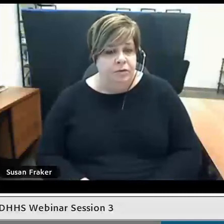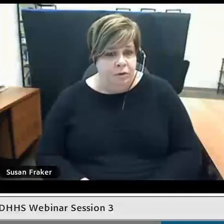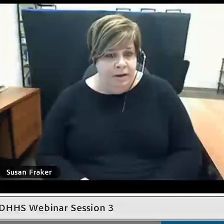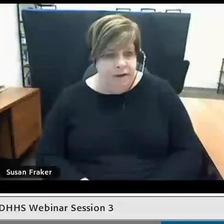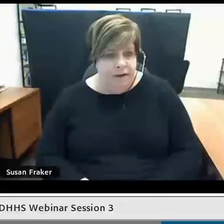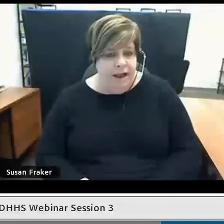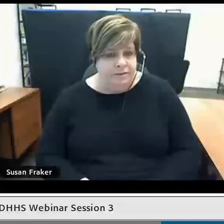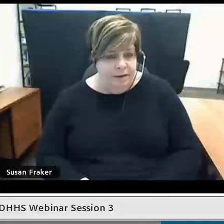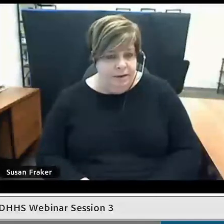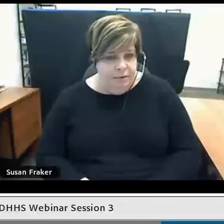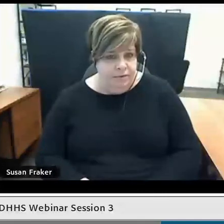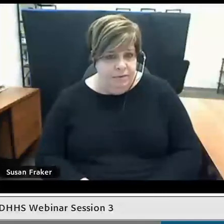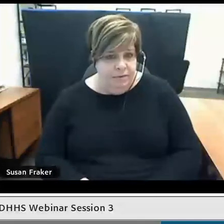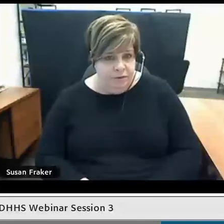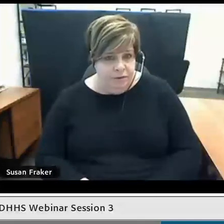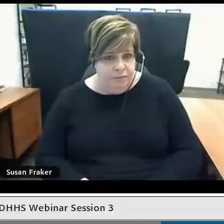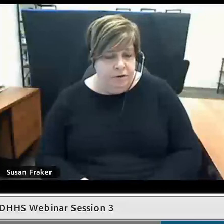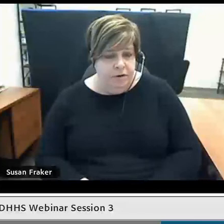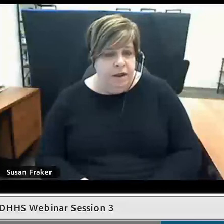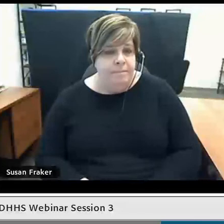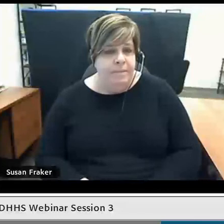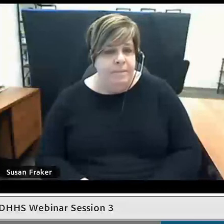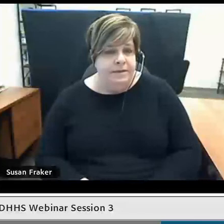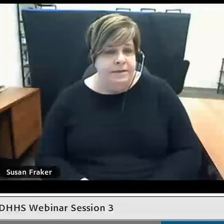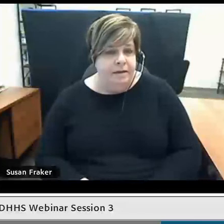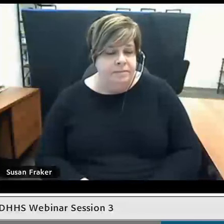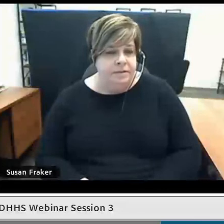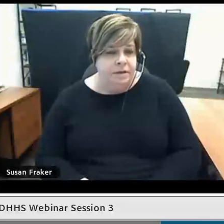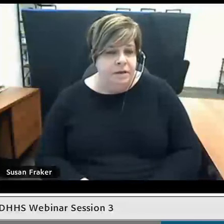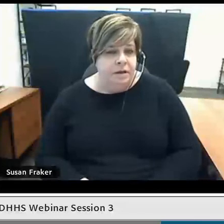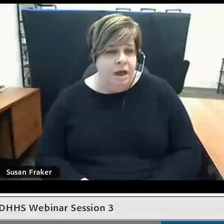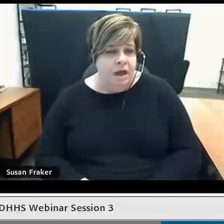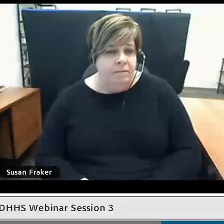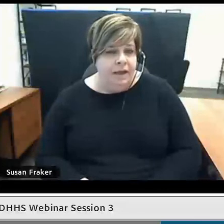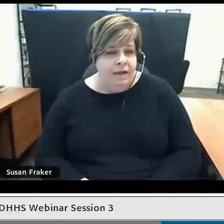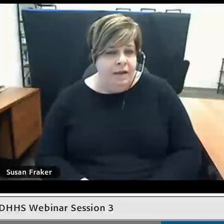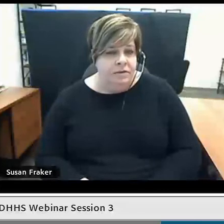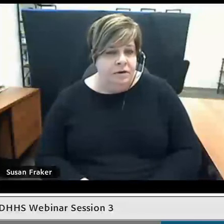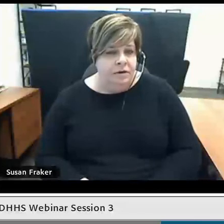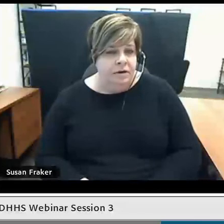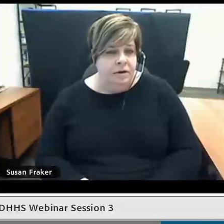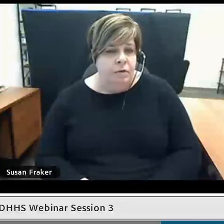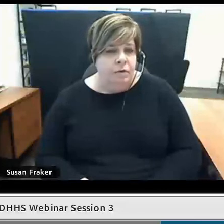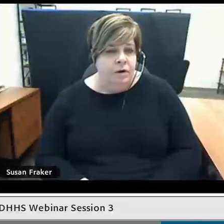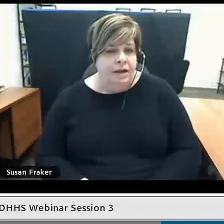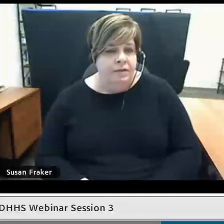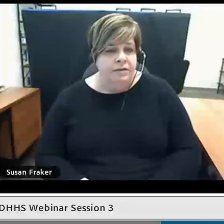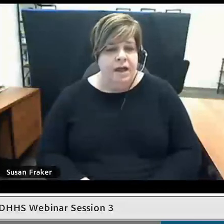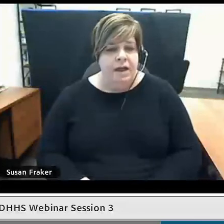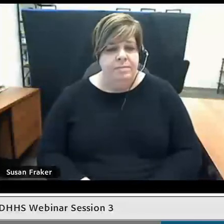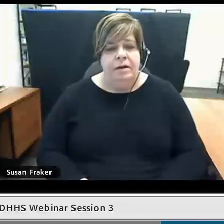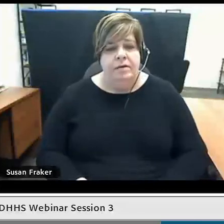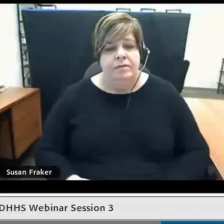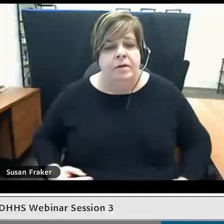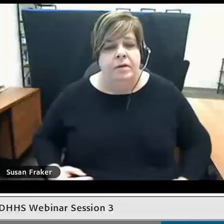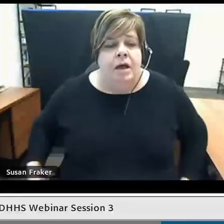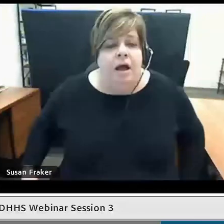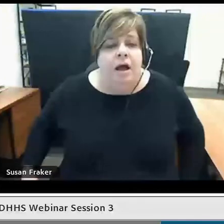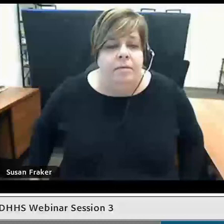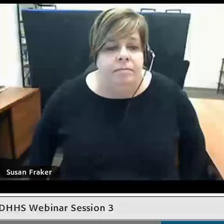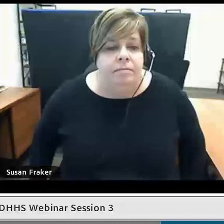in the room and not ask for any input from the interpreter. Many times, a counselor or any other type